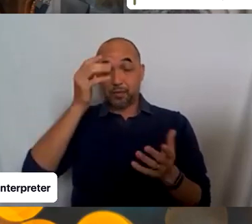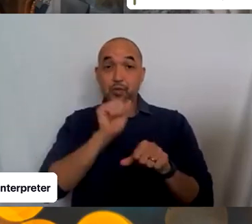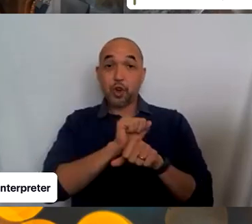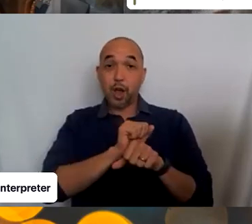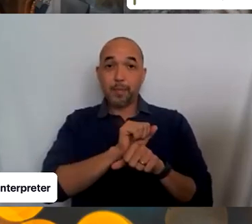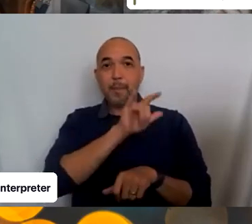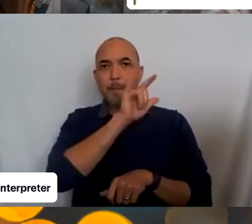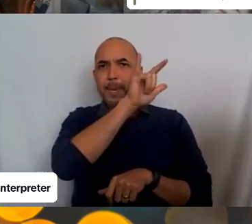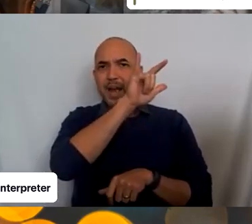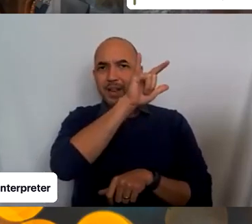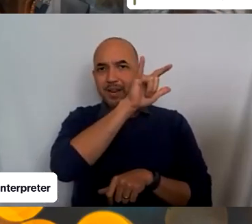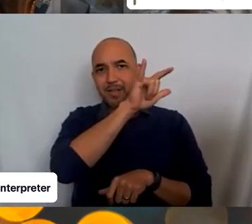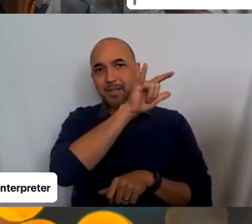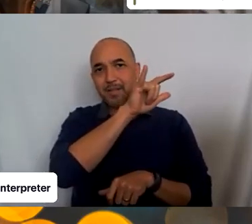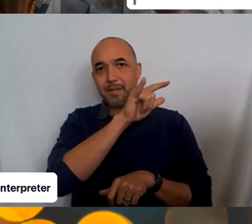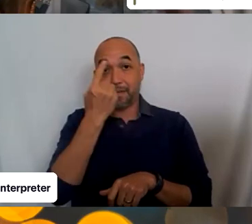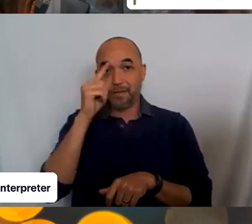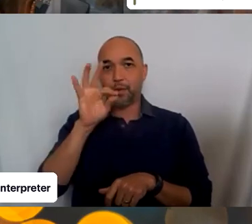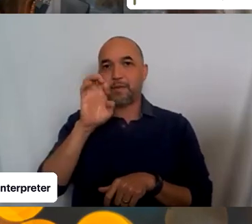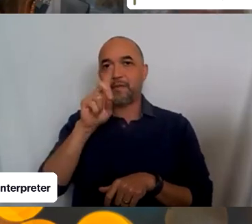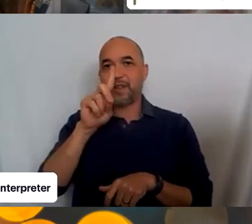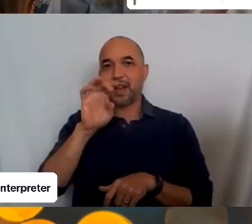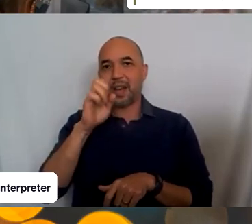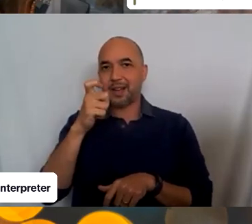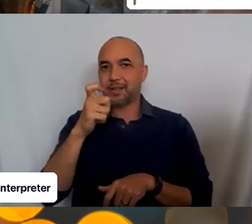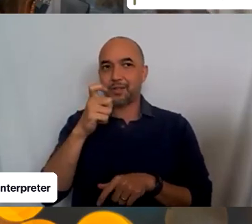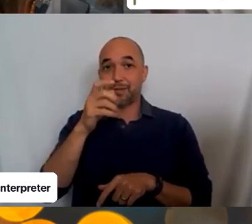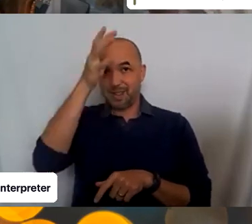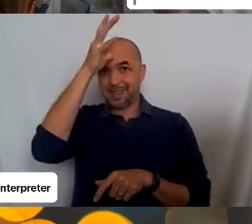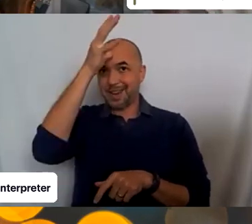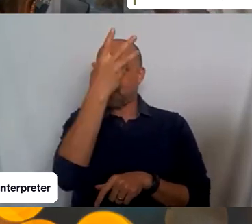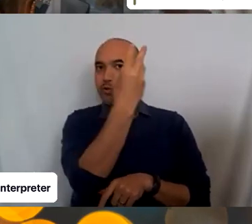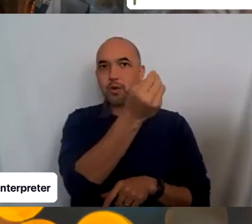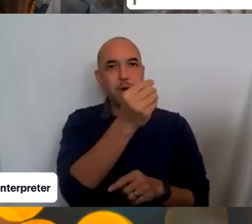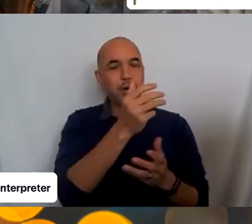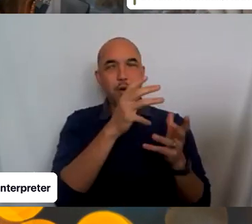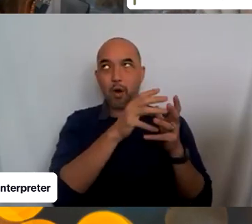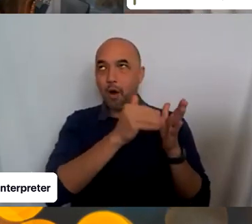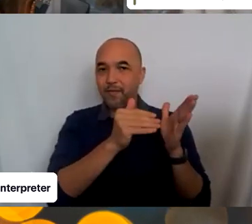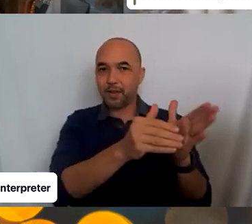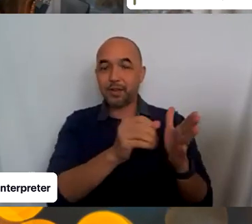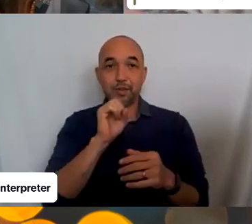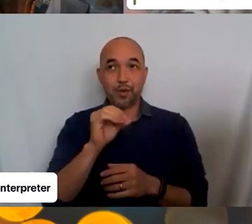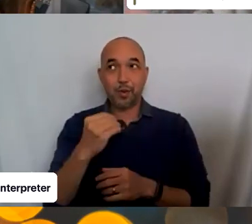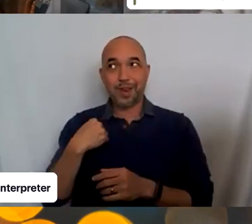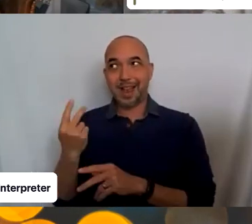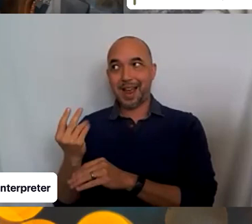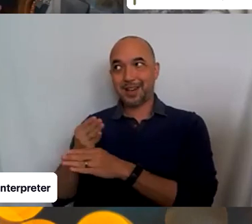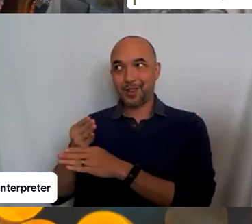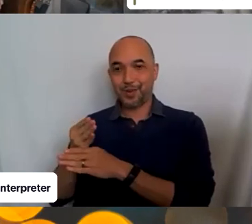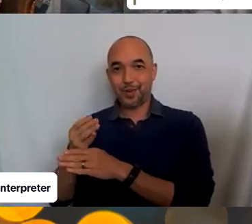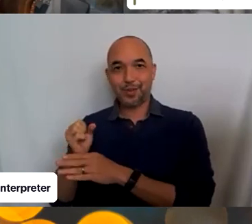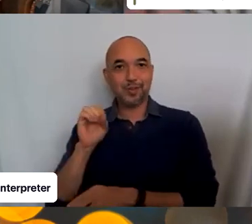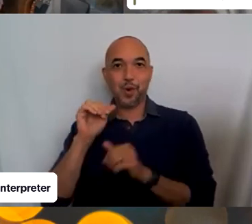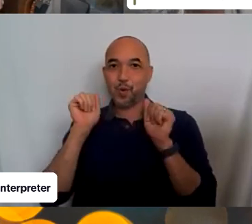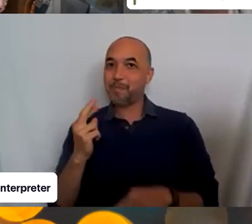so we spent a lot of our time traveling. And so we only had each other. So we had, I mean, it was either be best friends or have no friends. Yeah. A